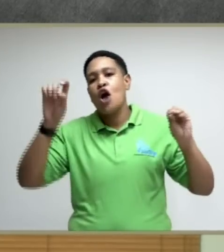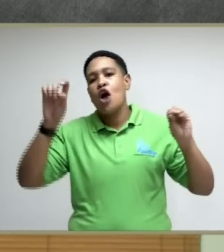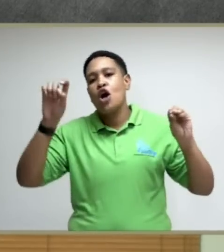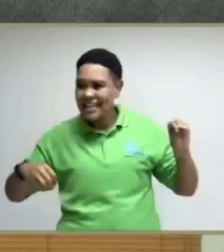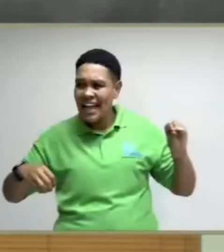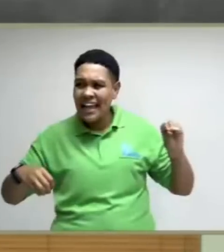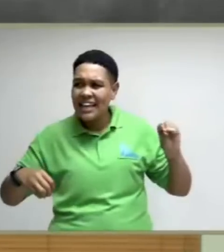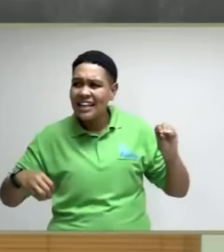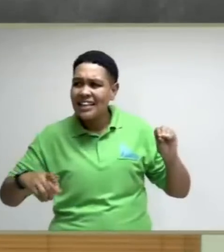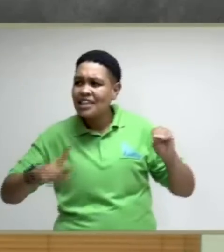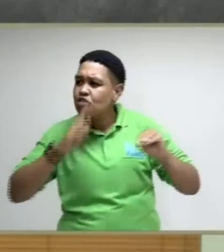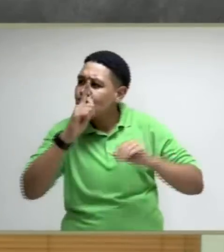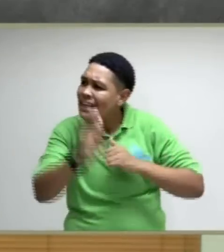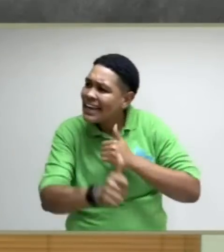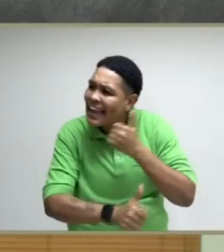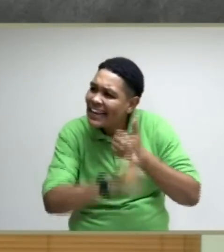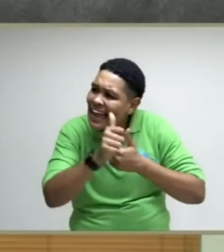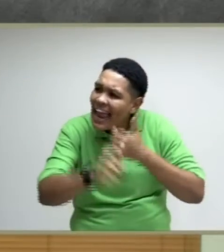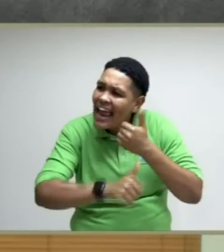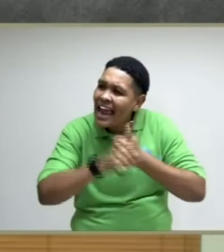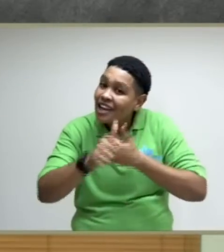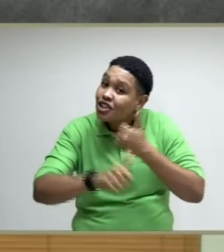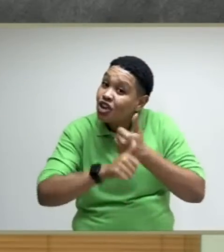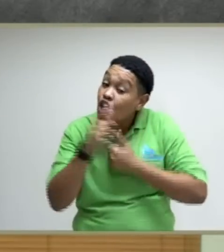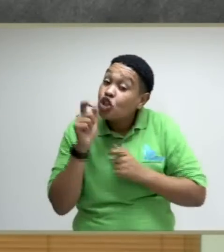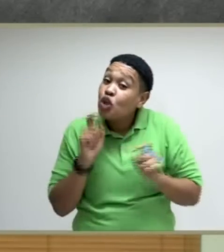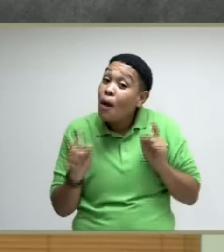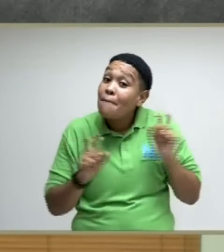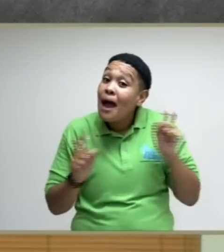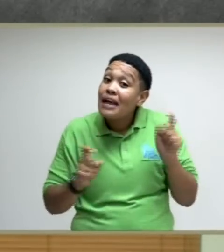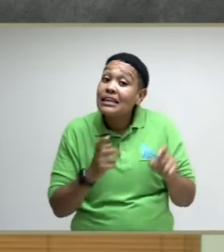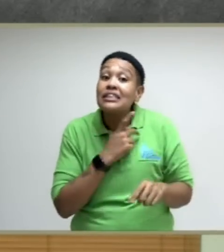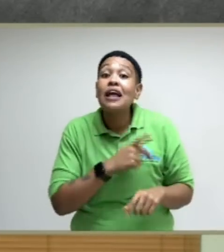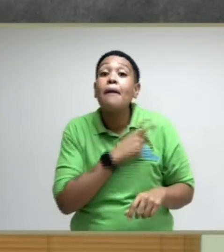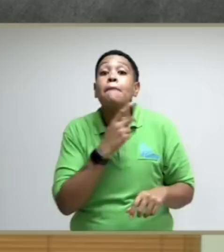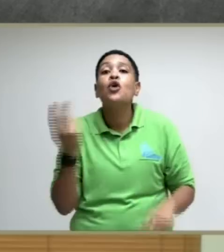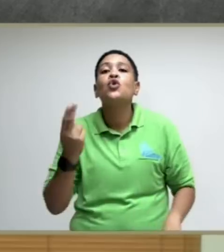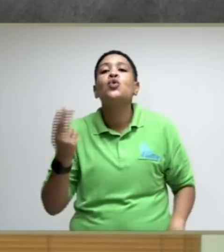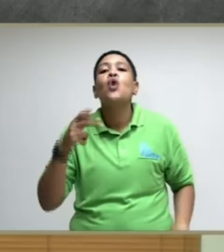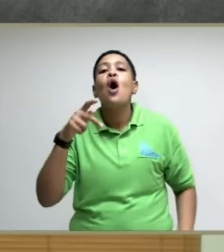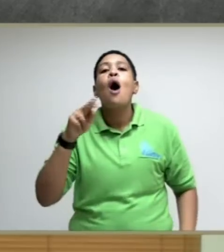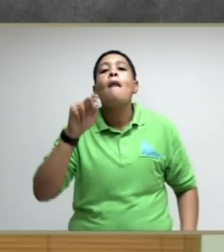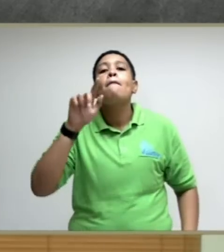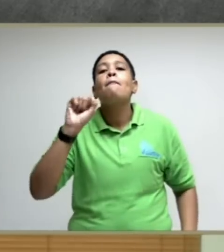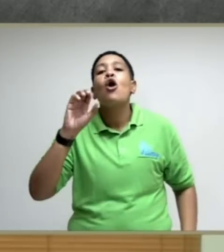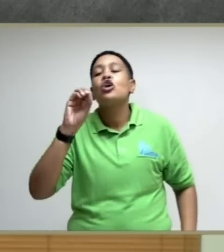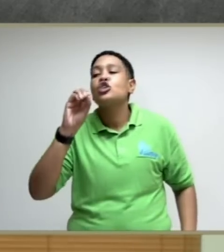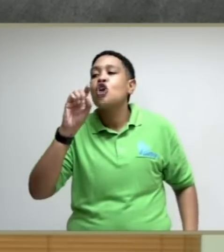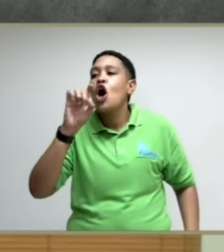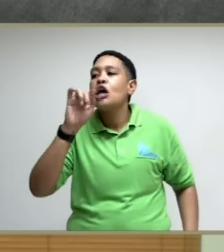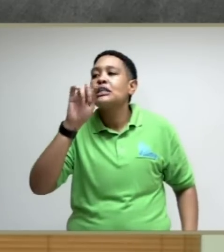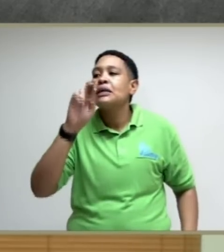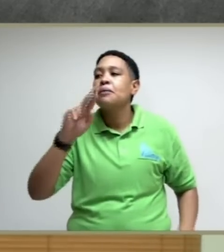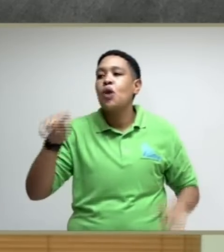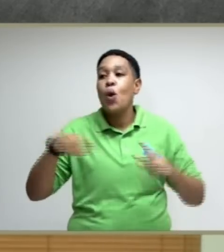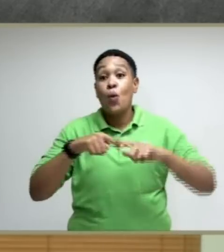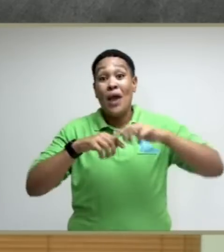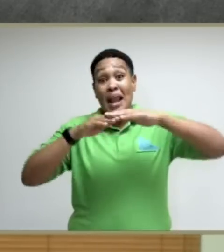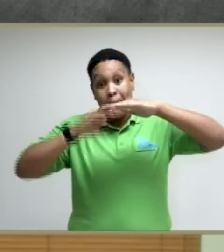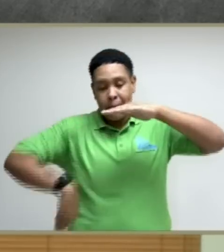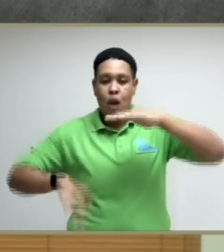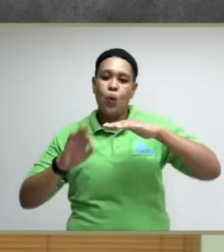is dangerous to manage patients using a pulse oximeter when their levels are